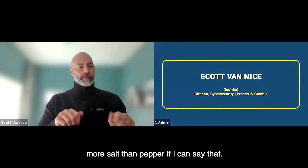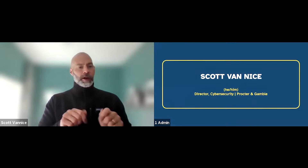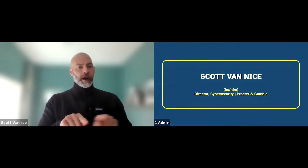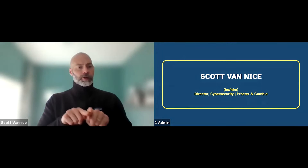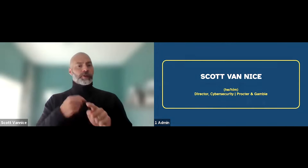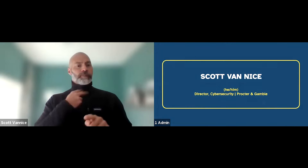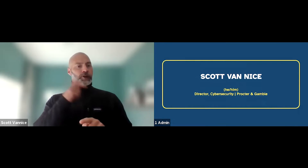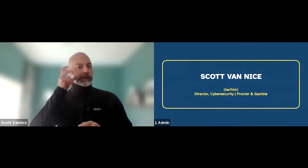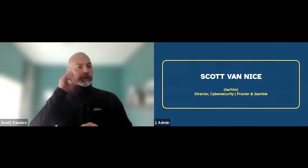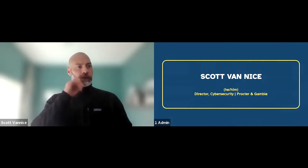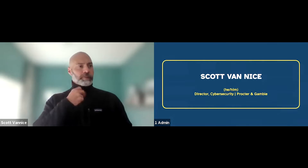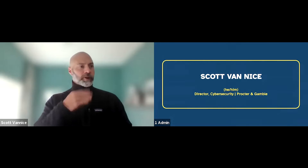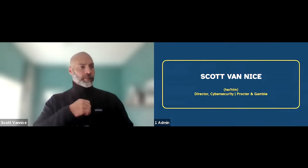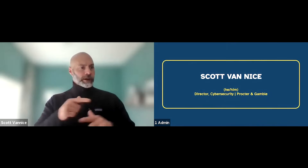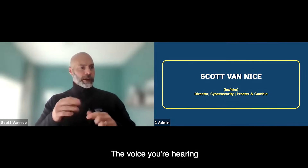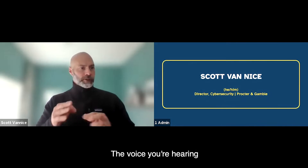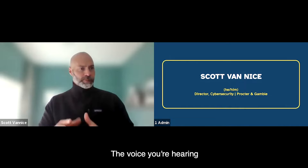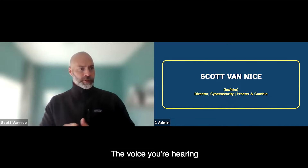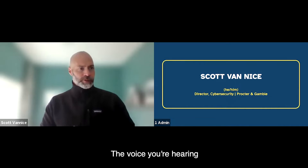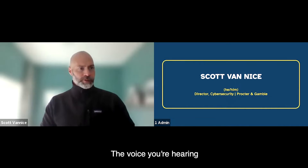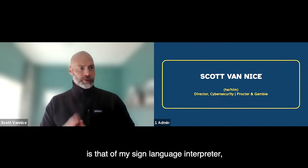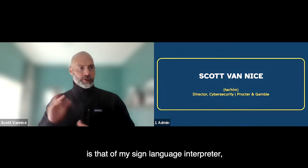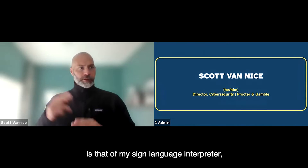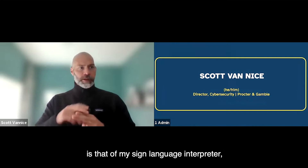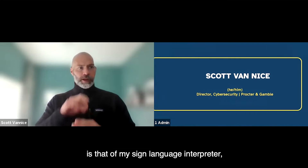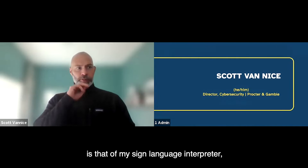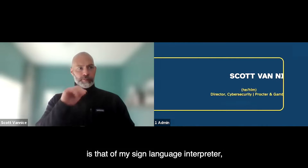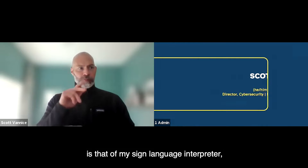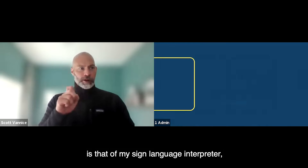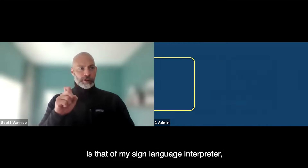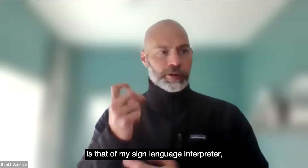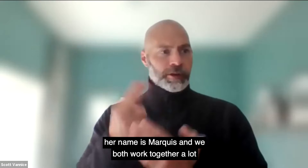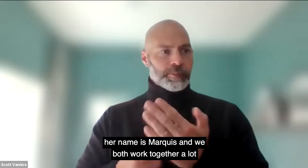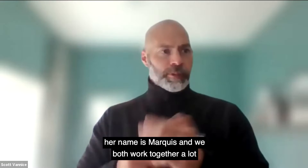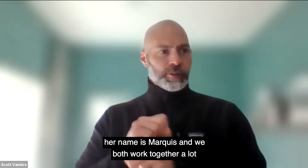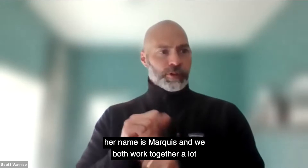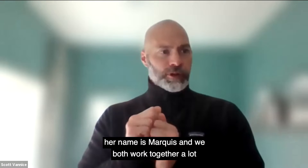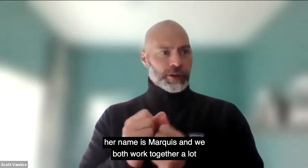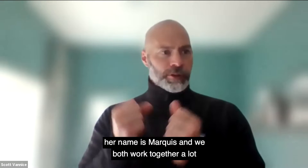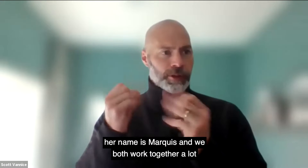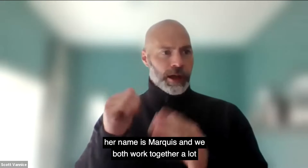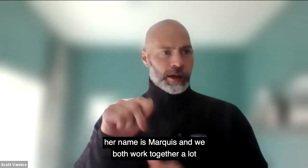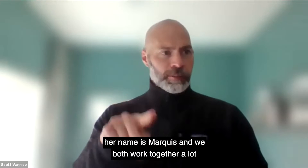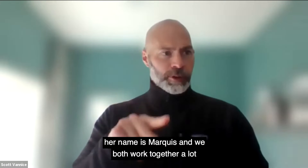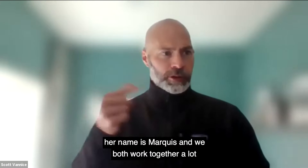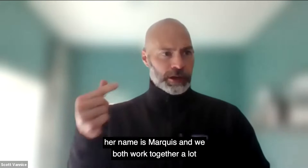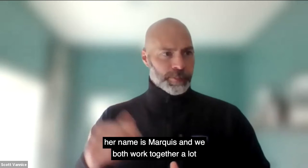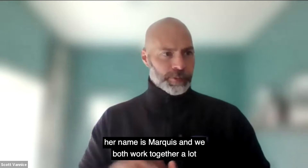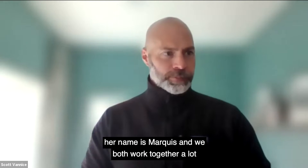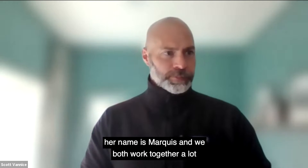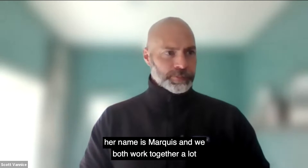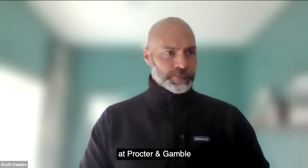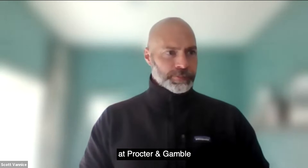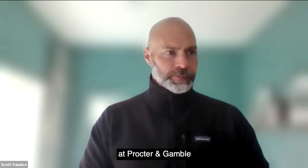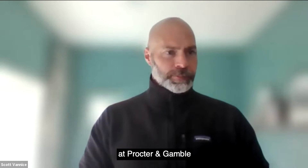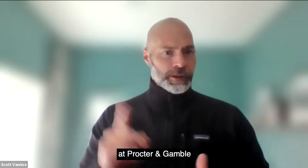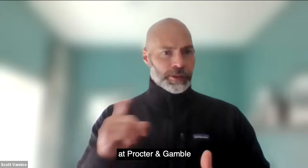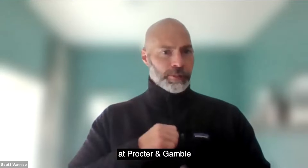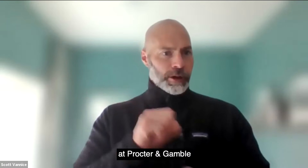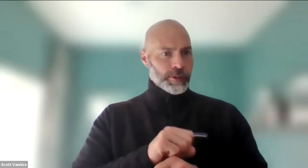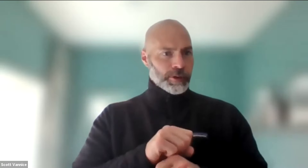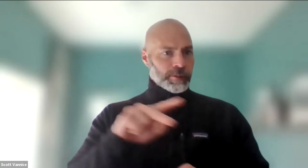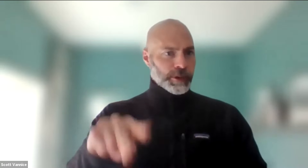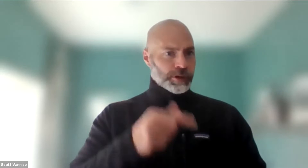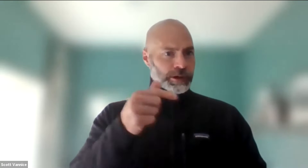that. The voice you're hearing is that of my sign language interpreter. Her name is Marky, and we both work together a lot at Procter &